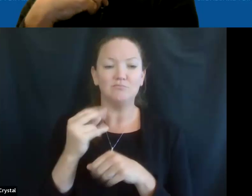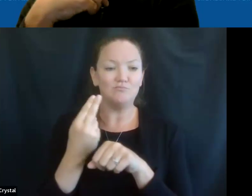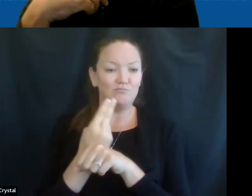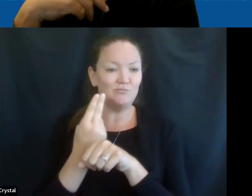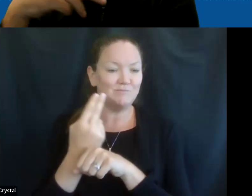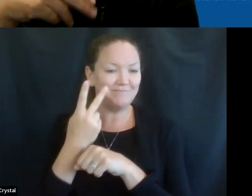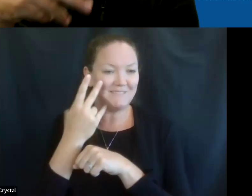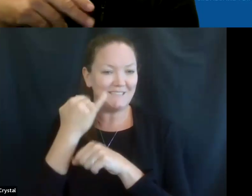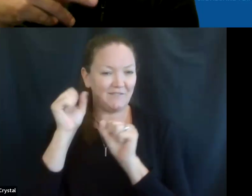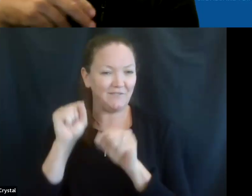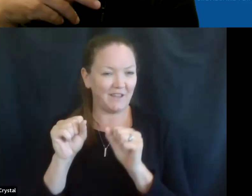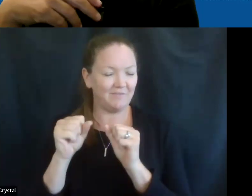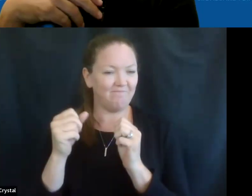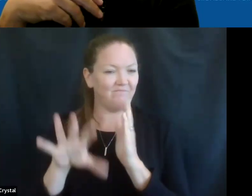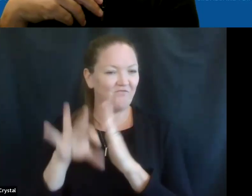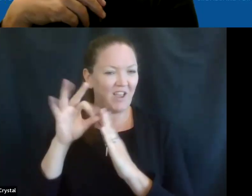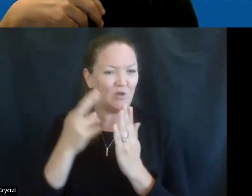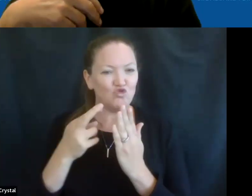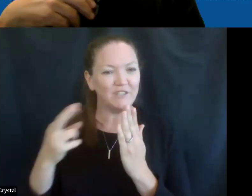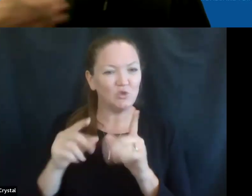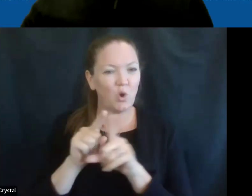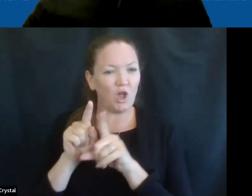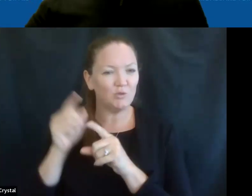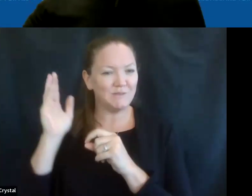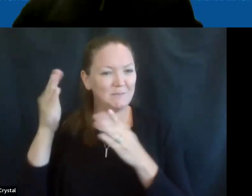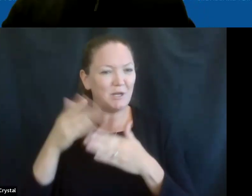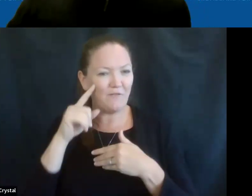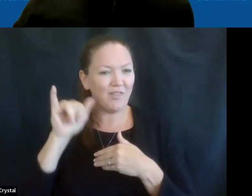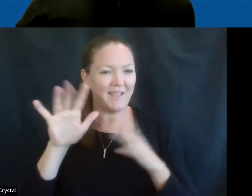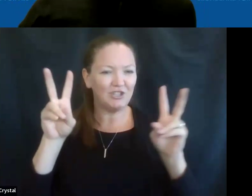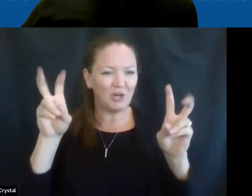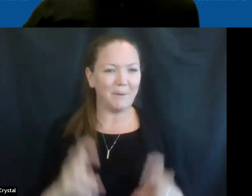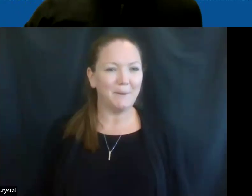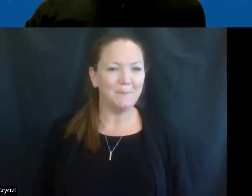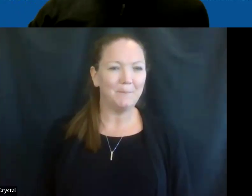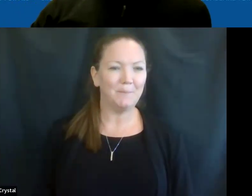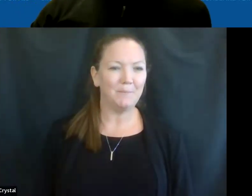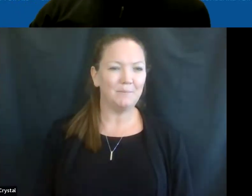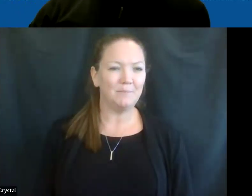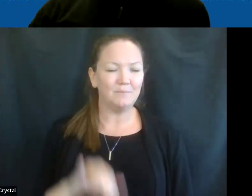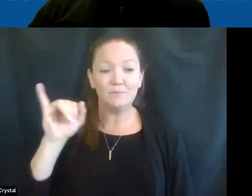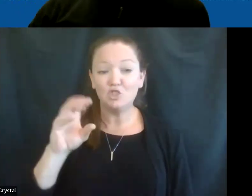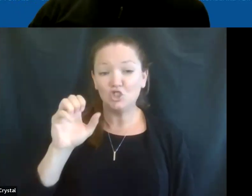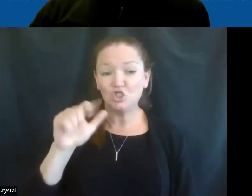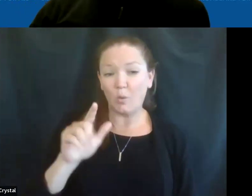see what we can find in terms of resources and speakers on this topic. Could I speak?